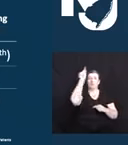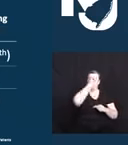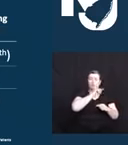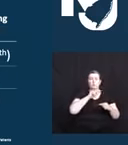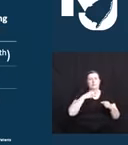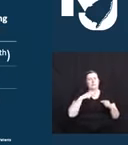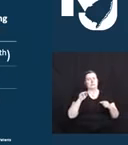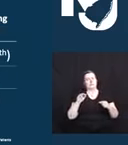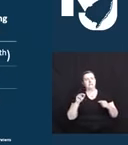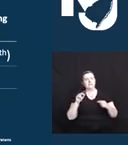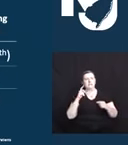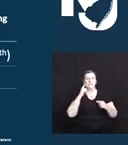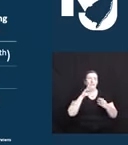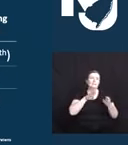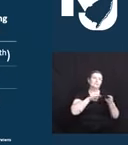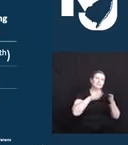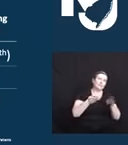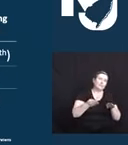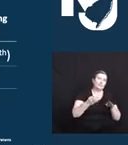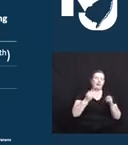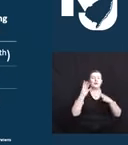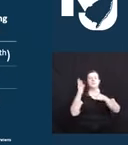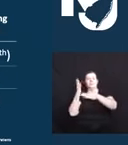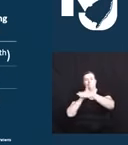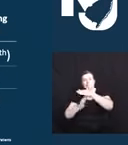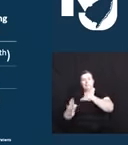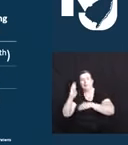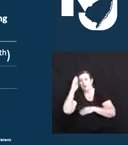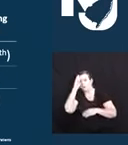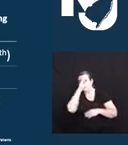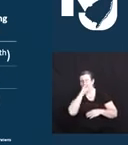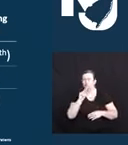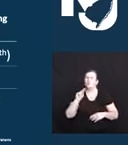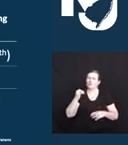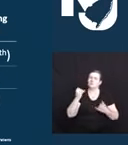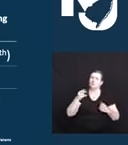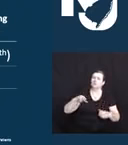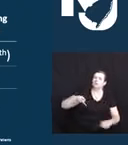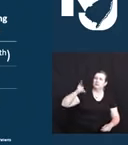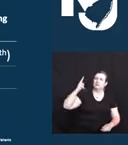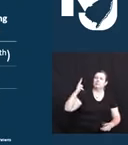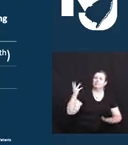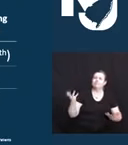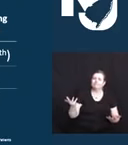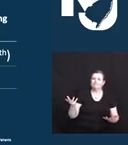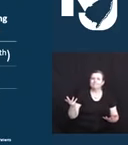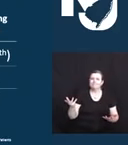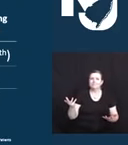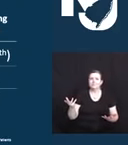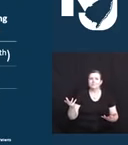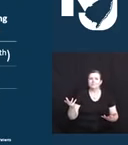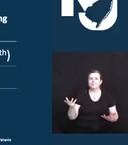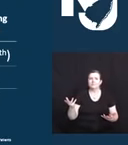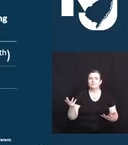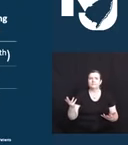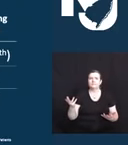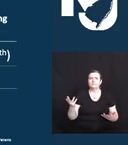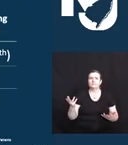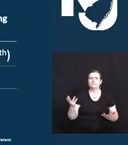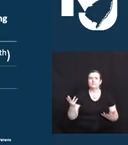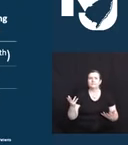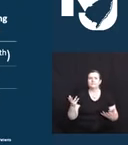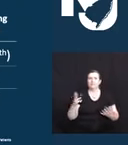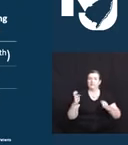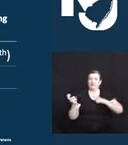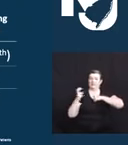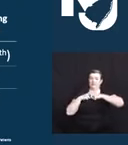deaths per day. That we continue to stay on this list speaks to the tremendous toll that this virus has had on our state. And even